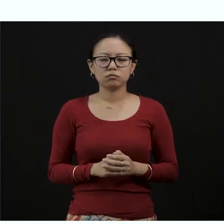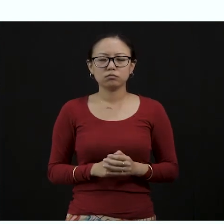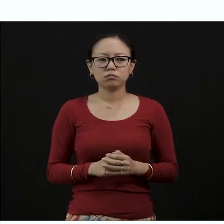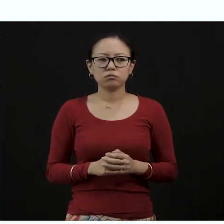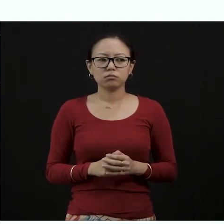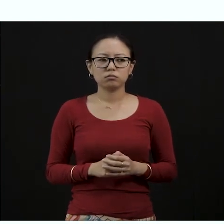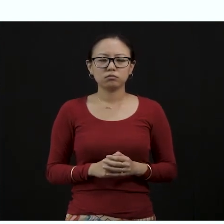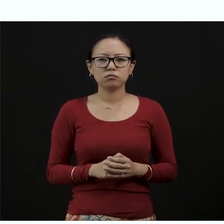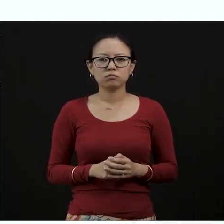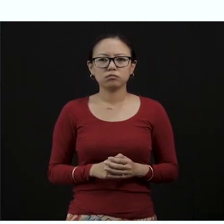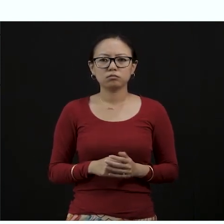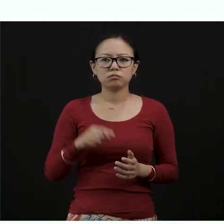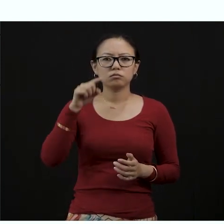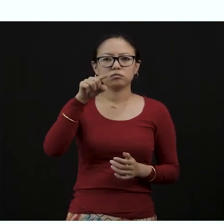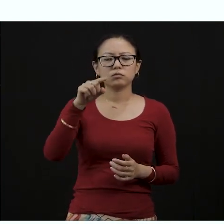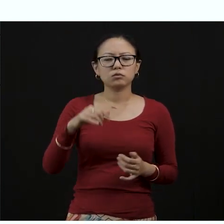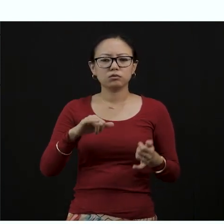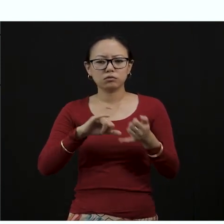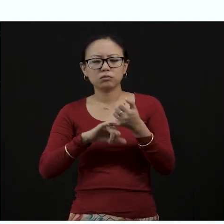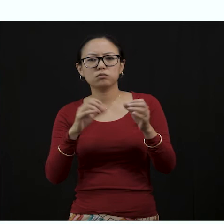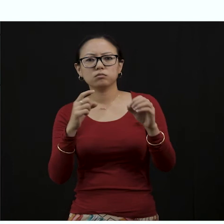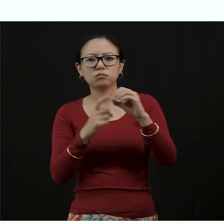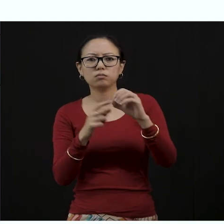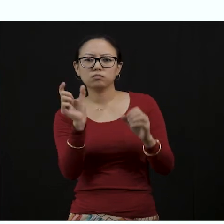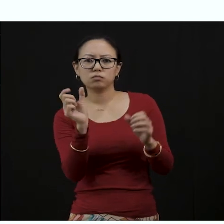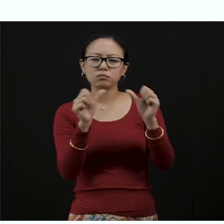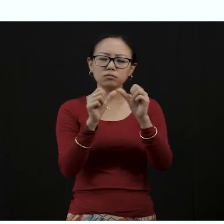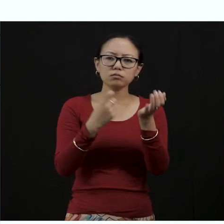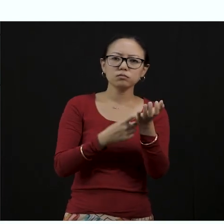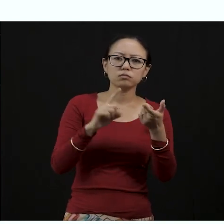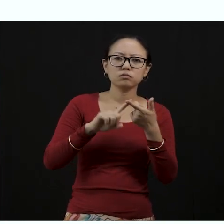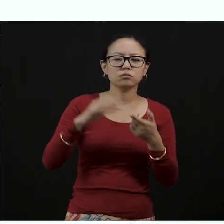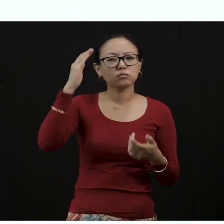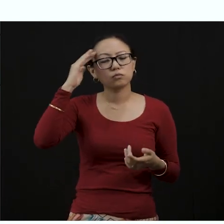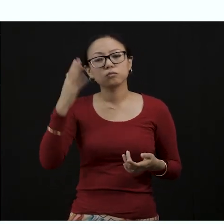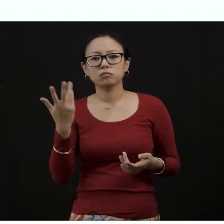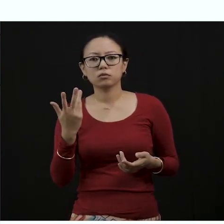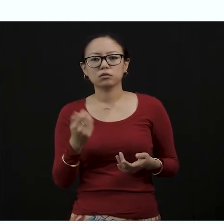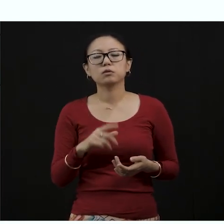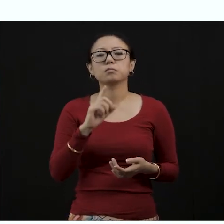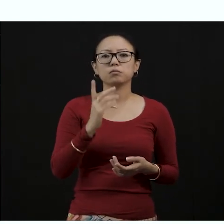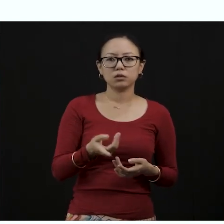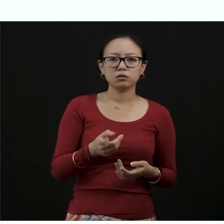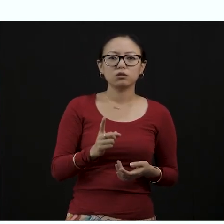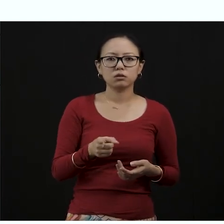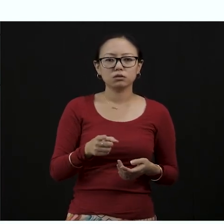square. How do we know square? Because it has all the four sides are equal. So this is square.